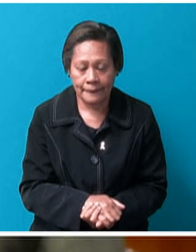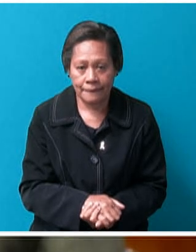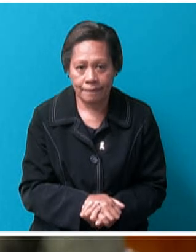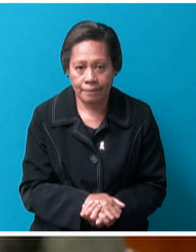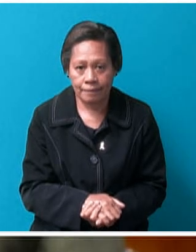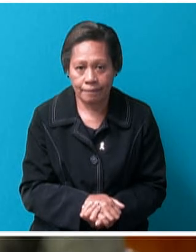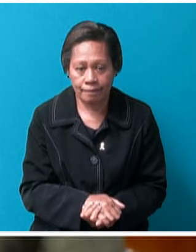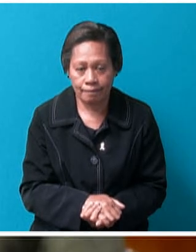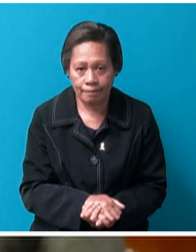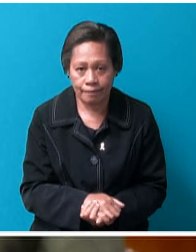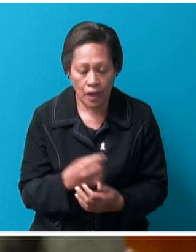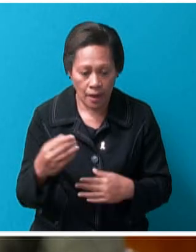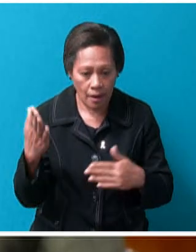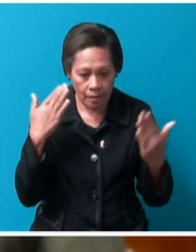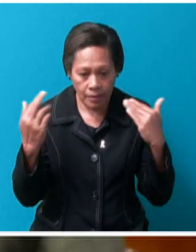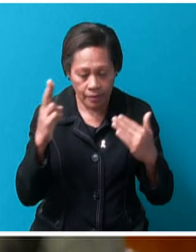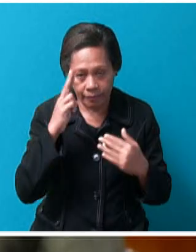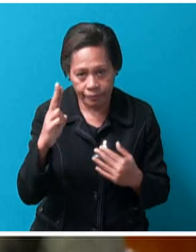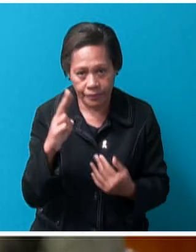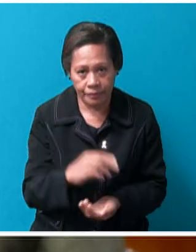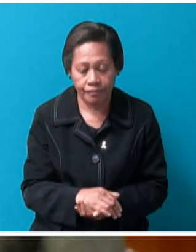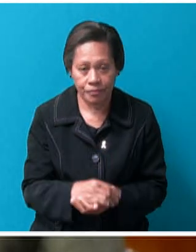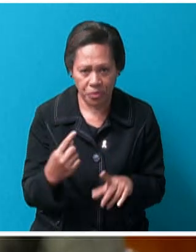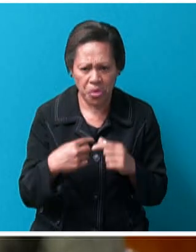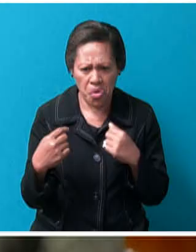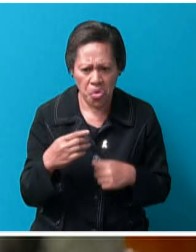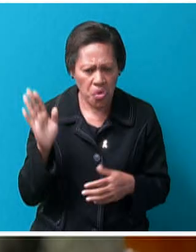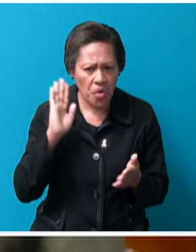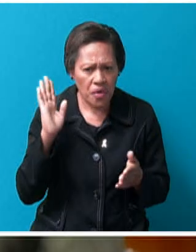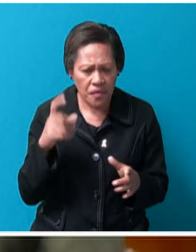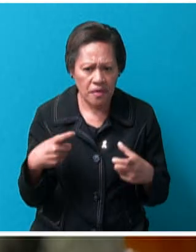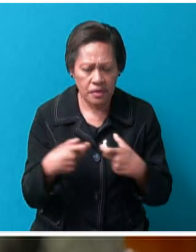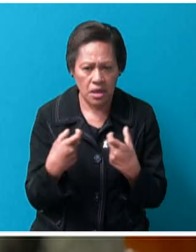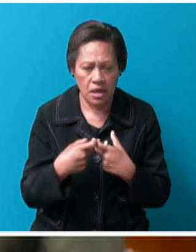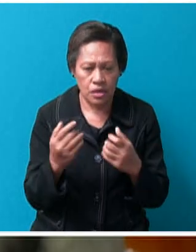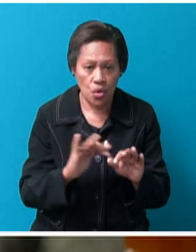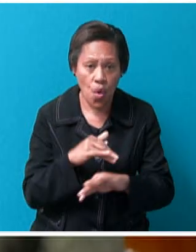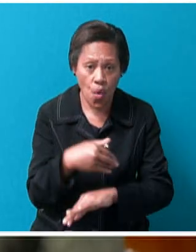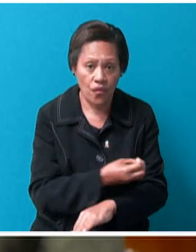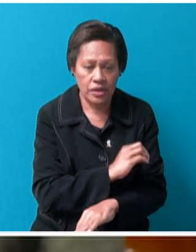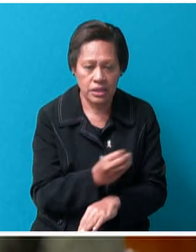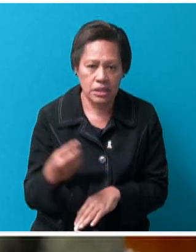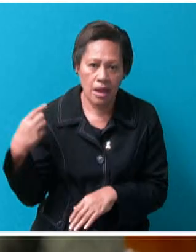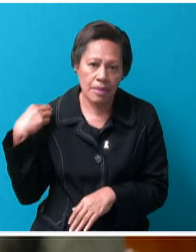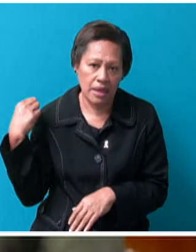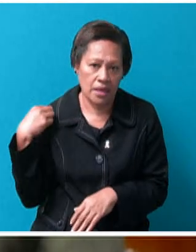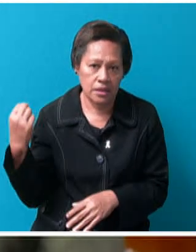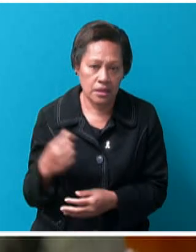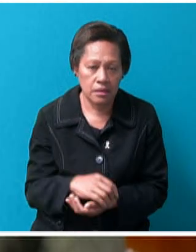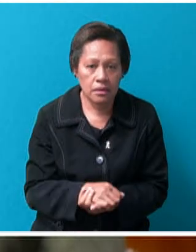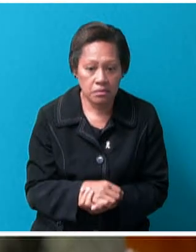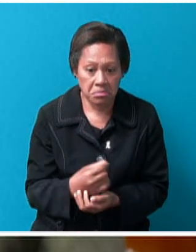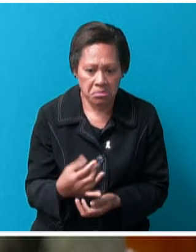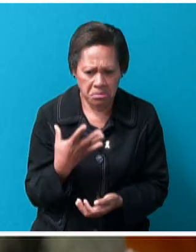Mr. Speaker, sir, we have had a few challenges on overseas applications. This has been